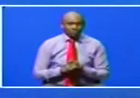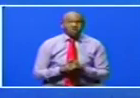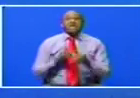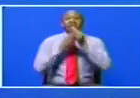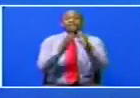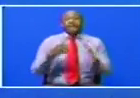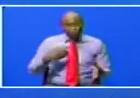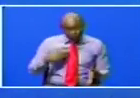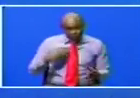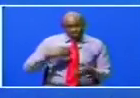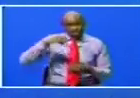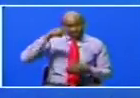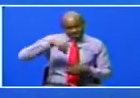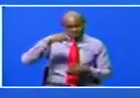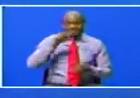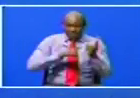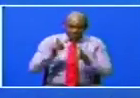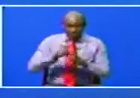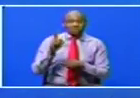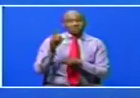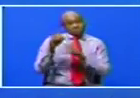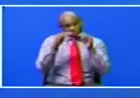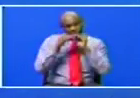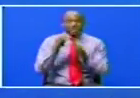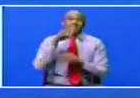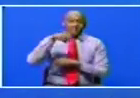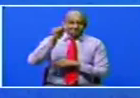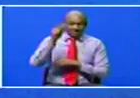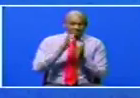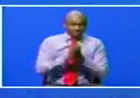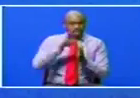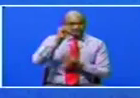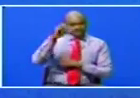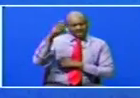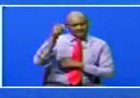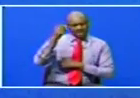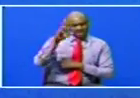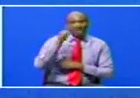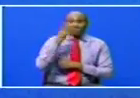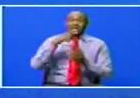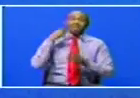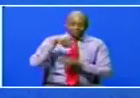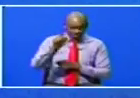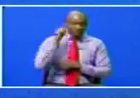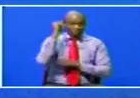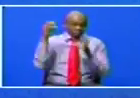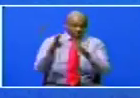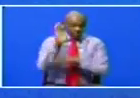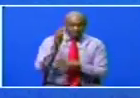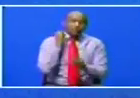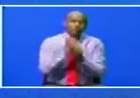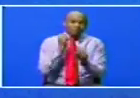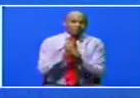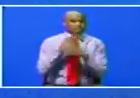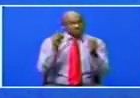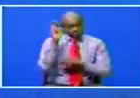Kiongozi wa chama cha People's Democratic Party James Omingo Magara amesema chama chake kitafanya kazi na Rais Uhuru Kenyatta na kumuunga